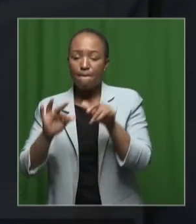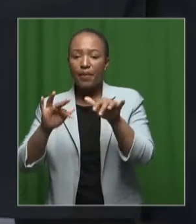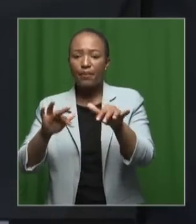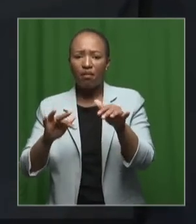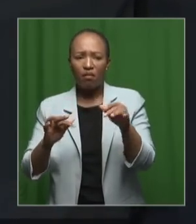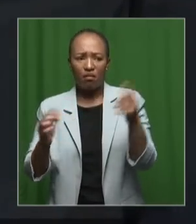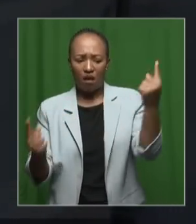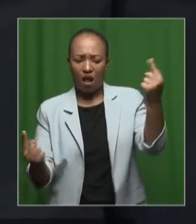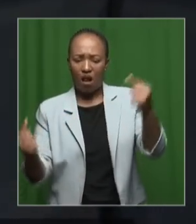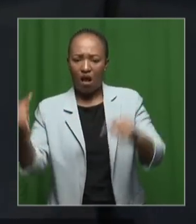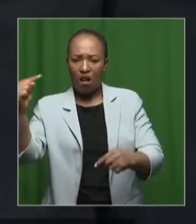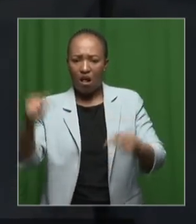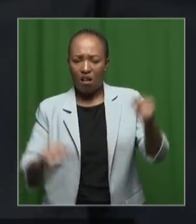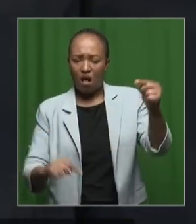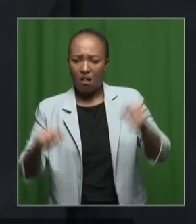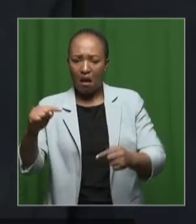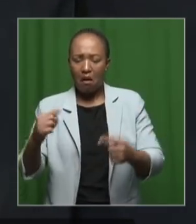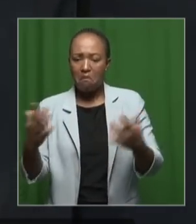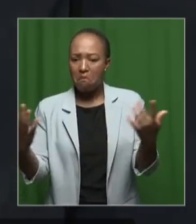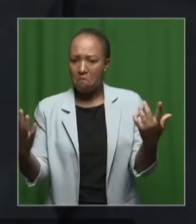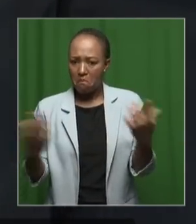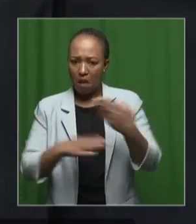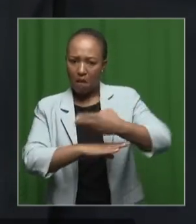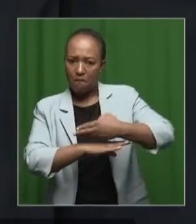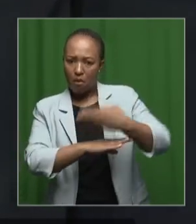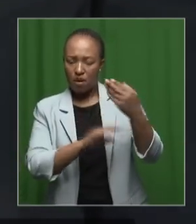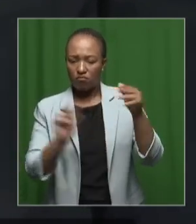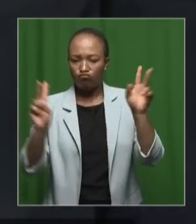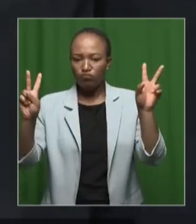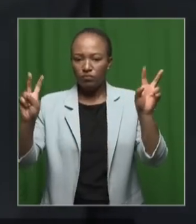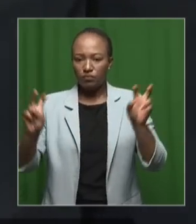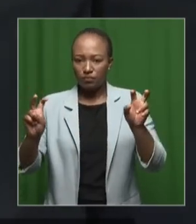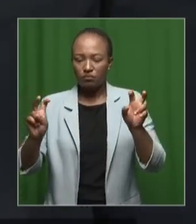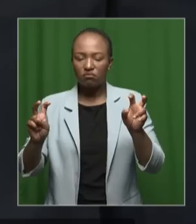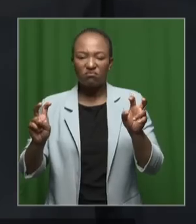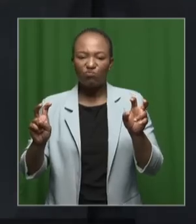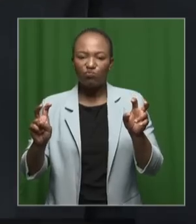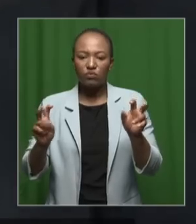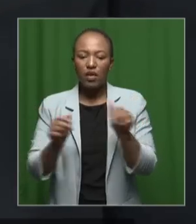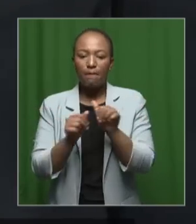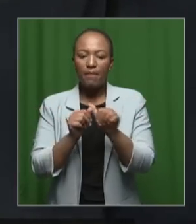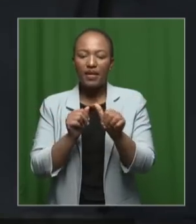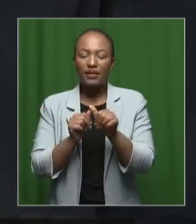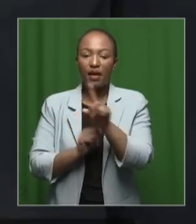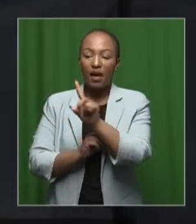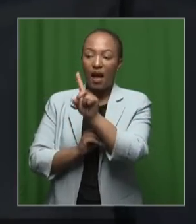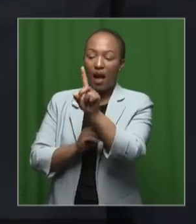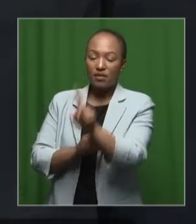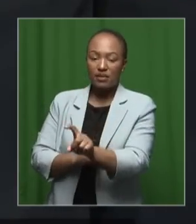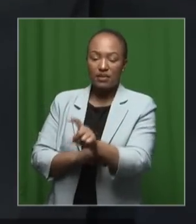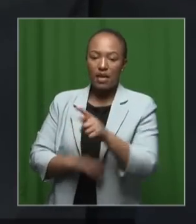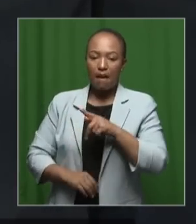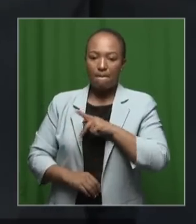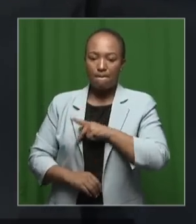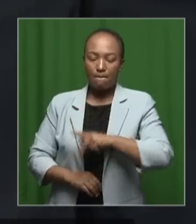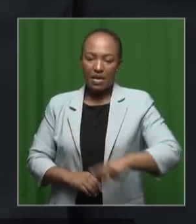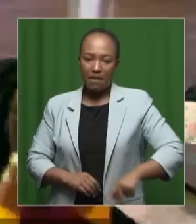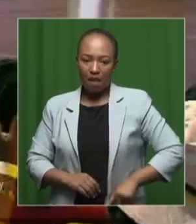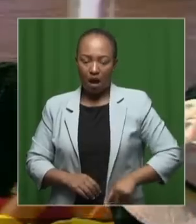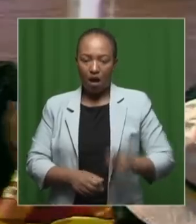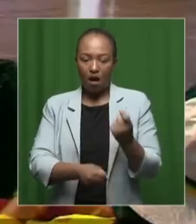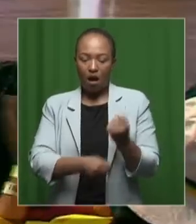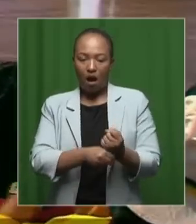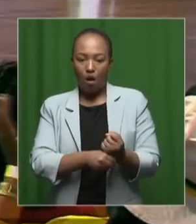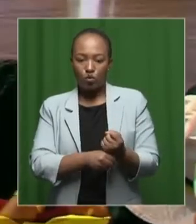here. And I think it will be better to ask this question to the Premier of Gauteng, for the simple reason